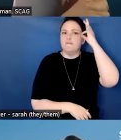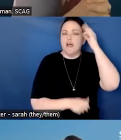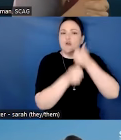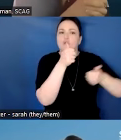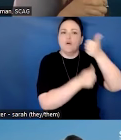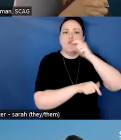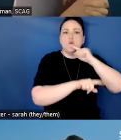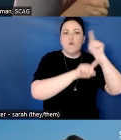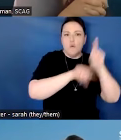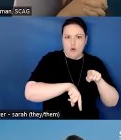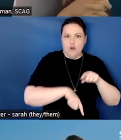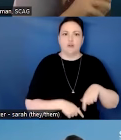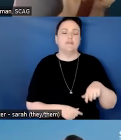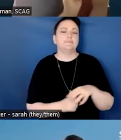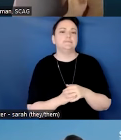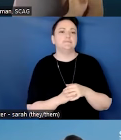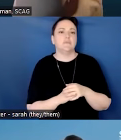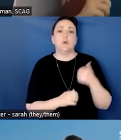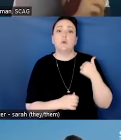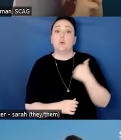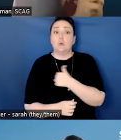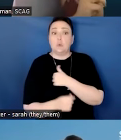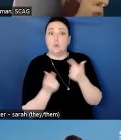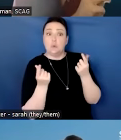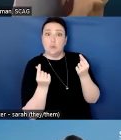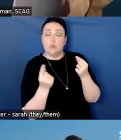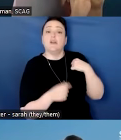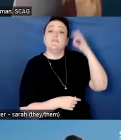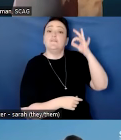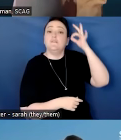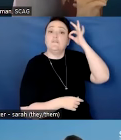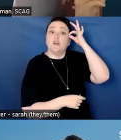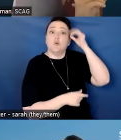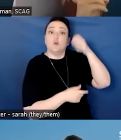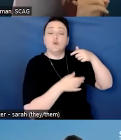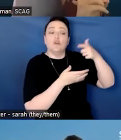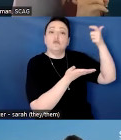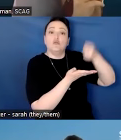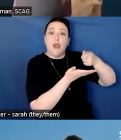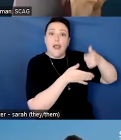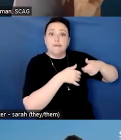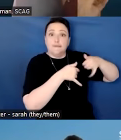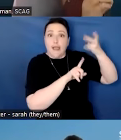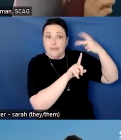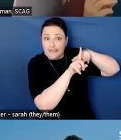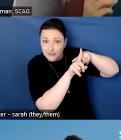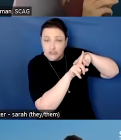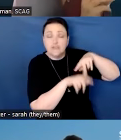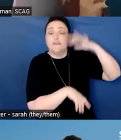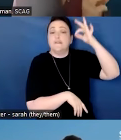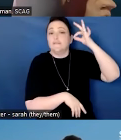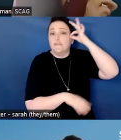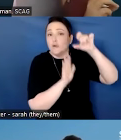regional clearinghouse responsible for the review of federal grant applications, federally required state plans,